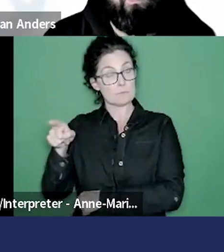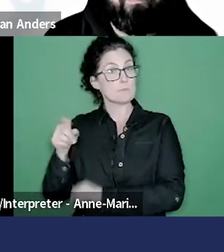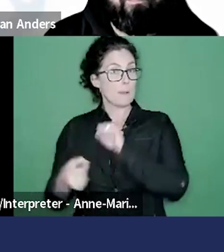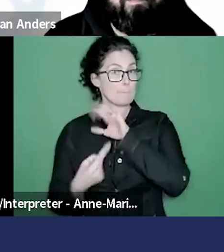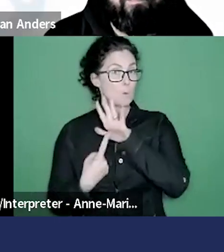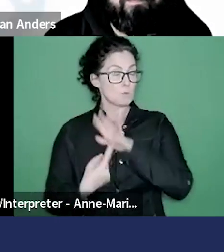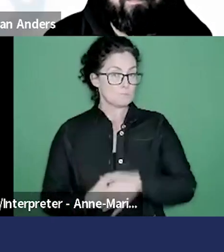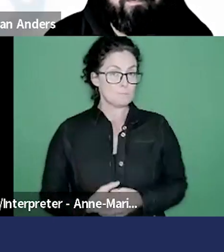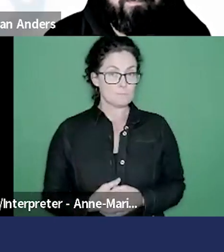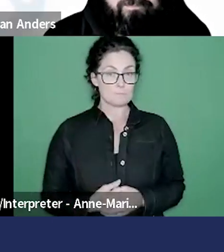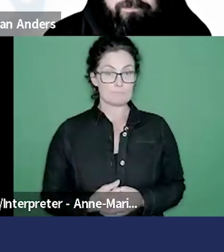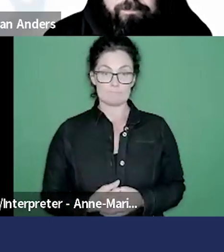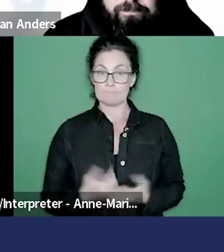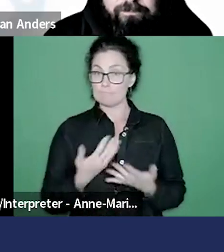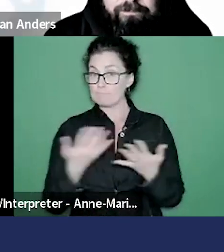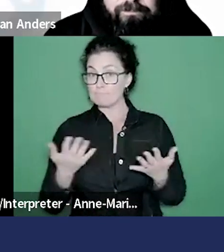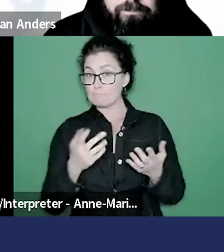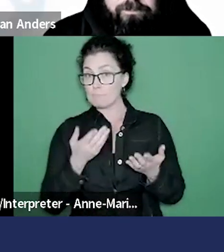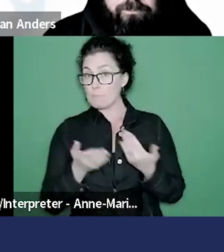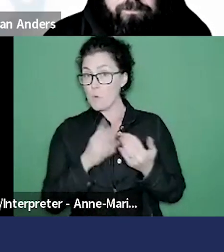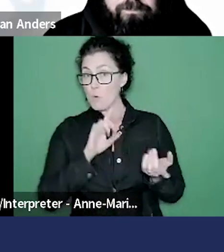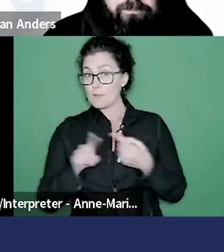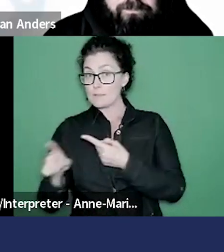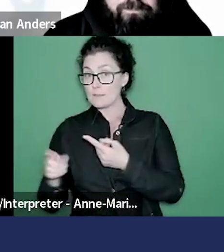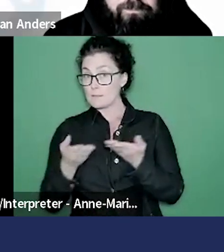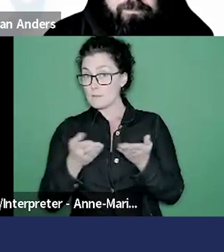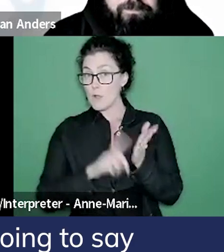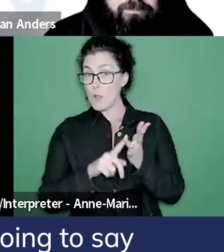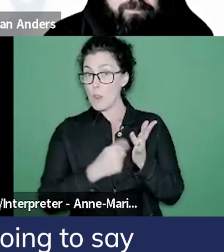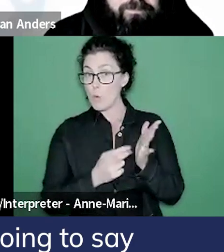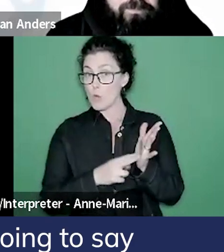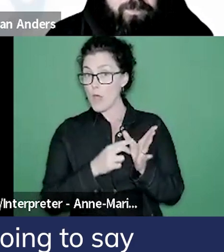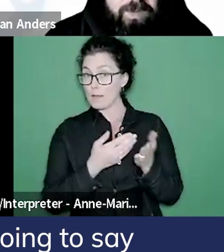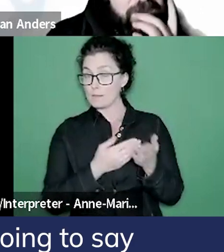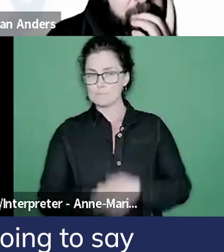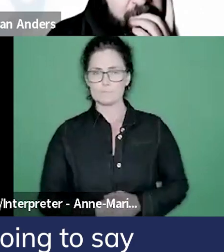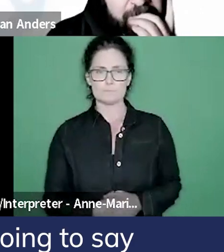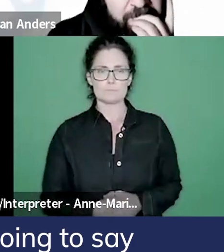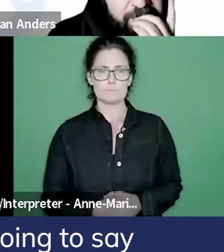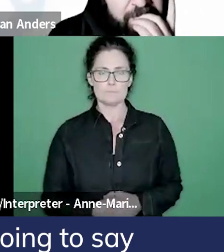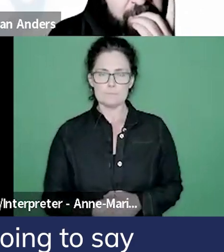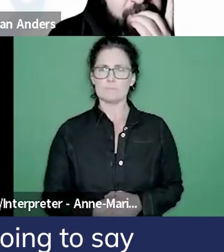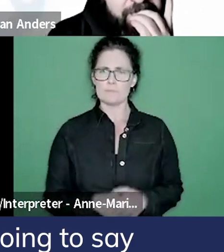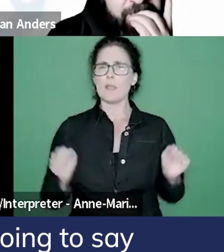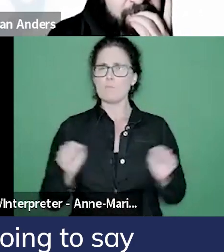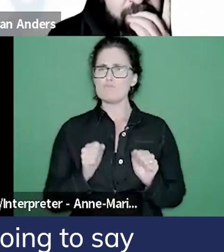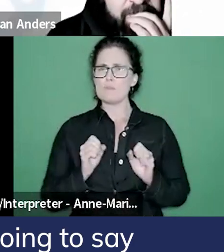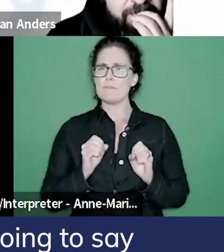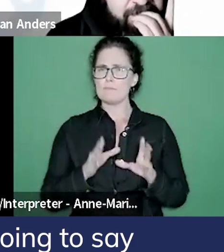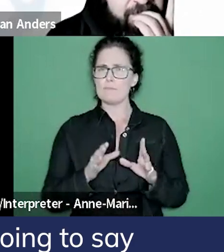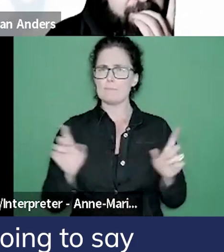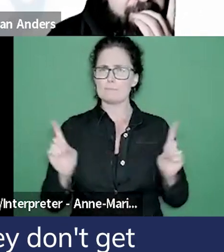Does anyone else on the panel, Lorna? Yeah, just quickly, I was just going to say about the